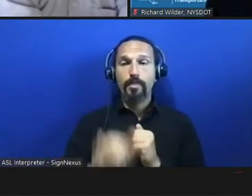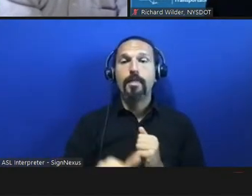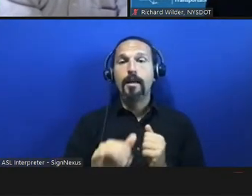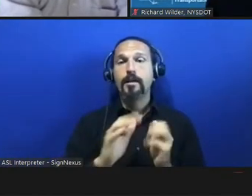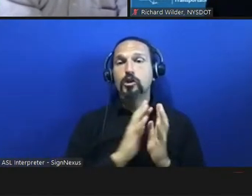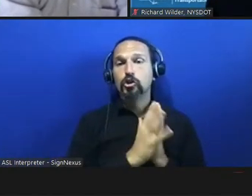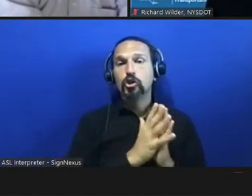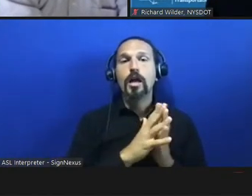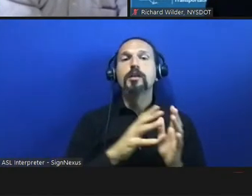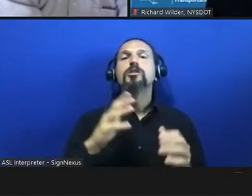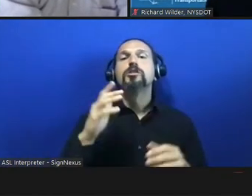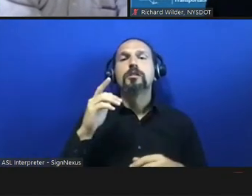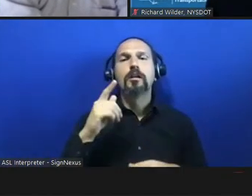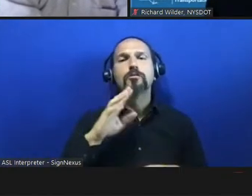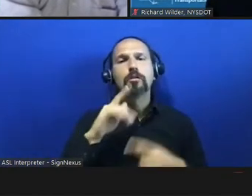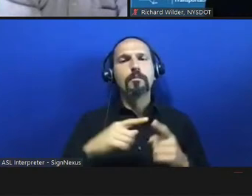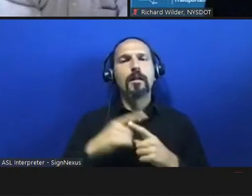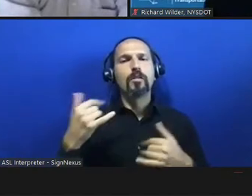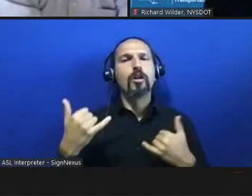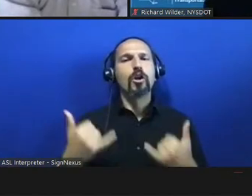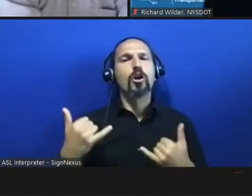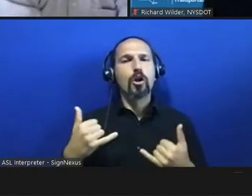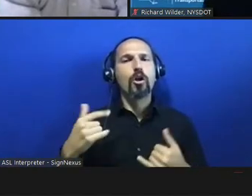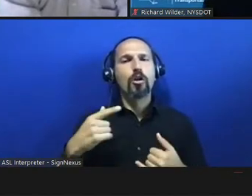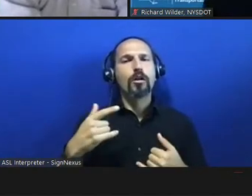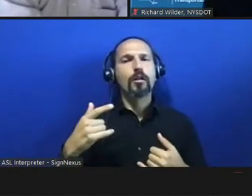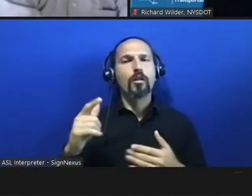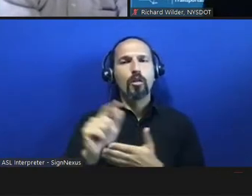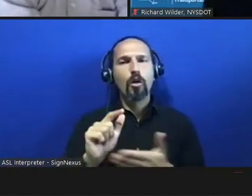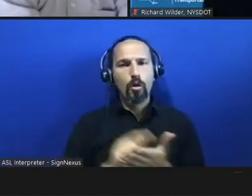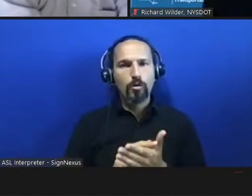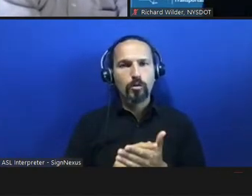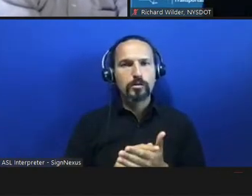start by enforcing the current laws like ticketing